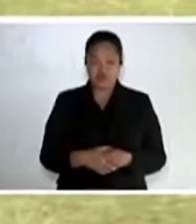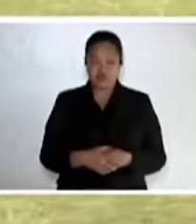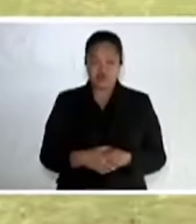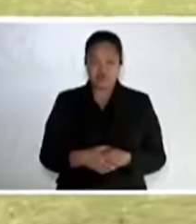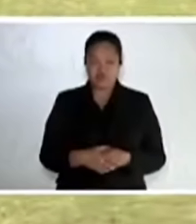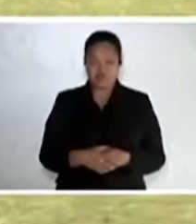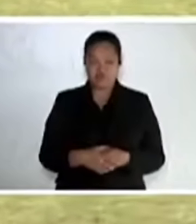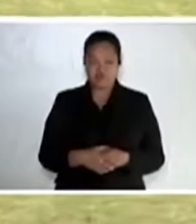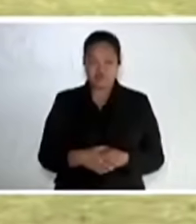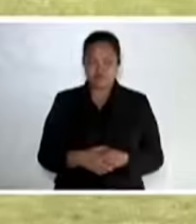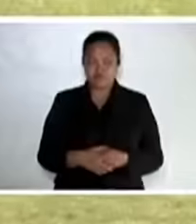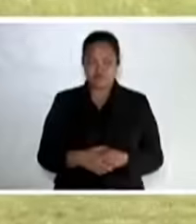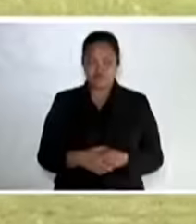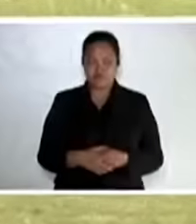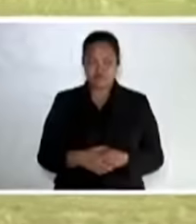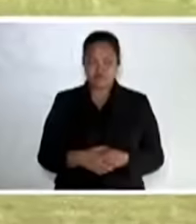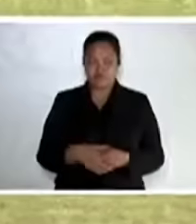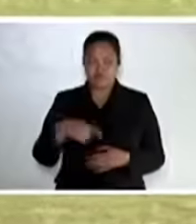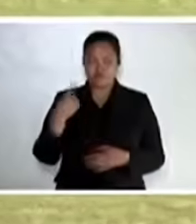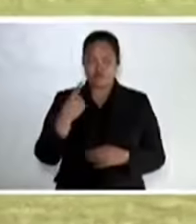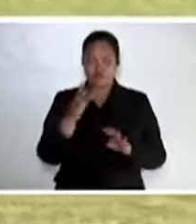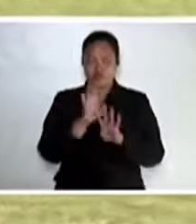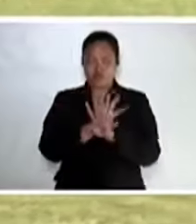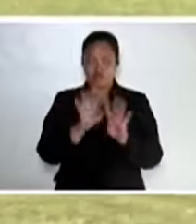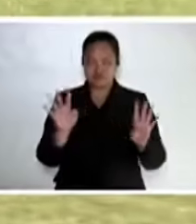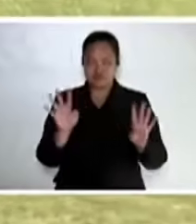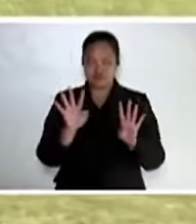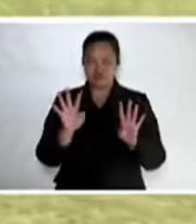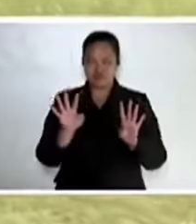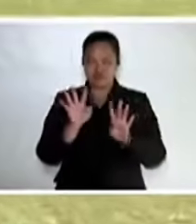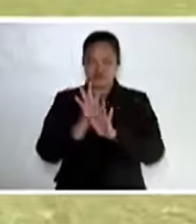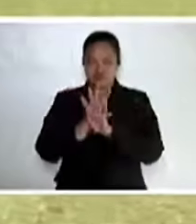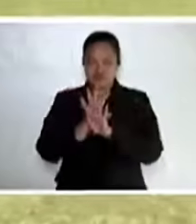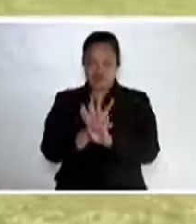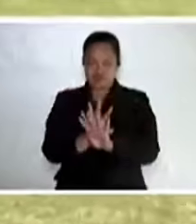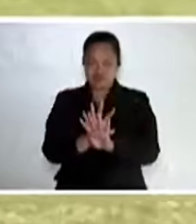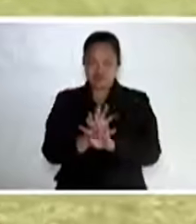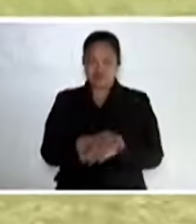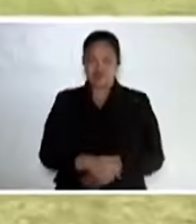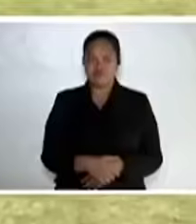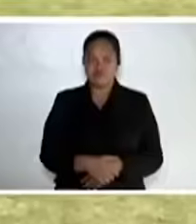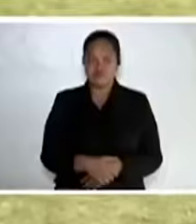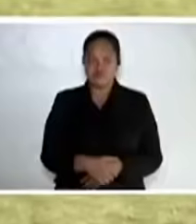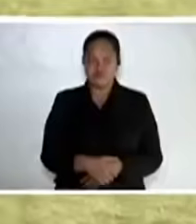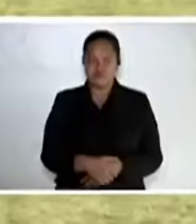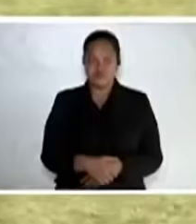the parade appointments for the number 1 detachment